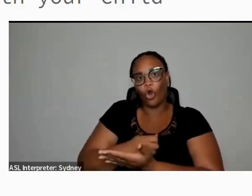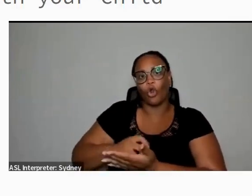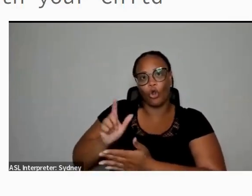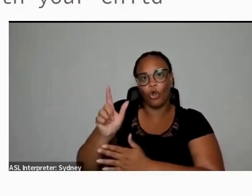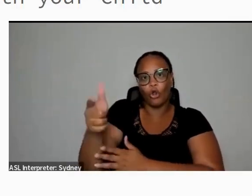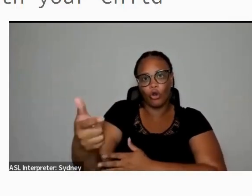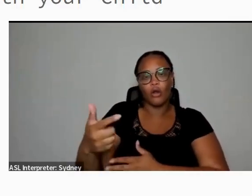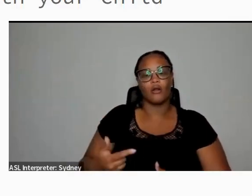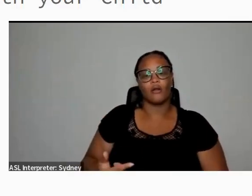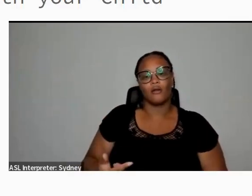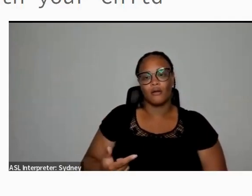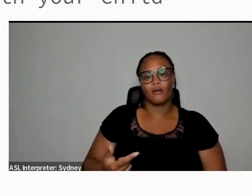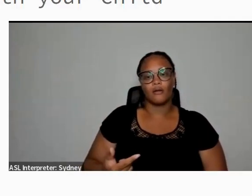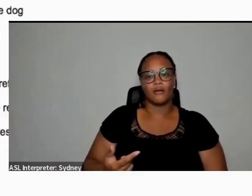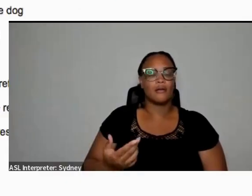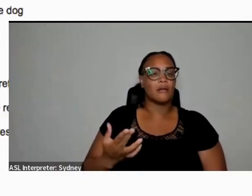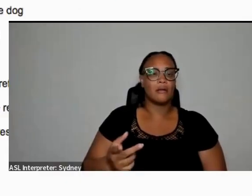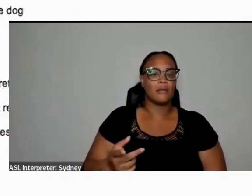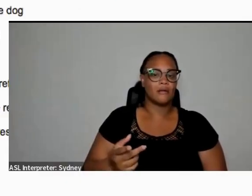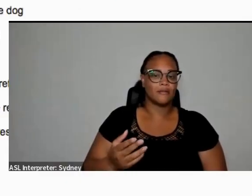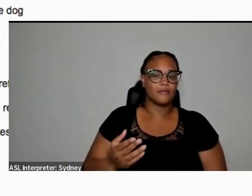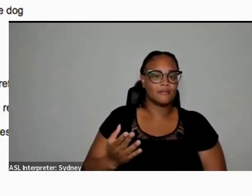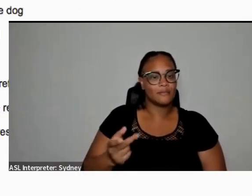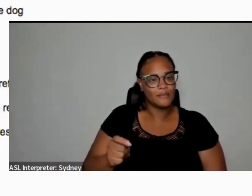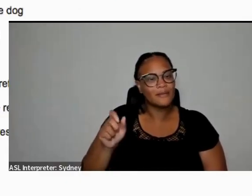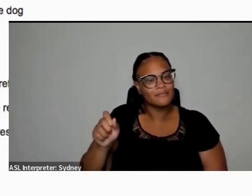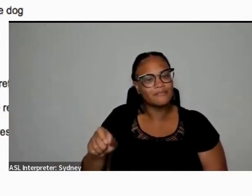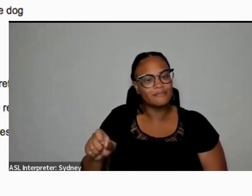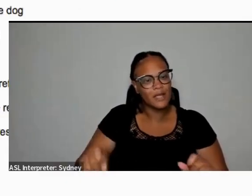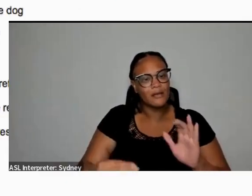let's talk about the next choices to do.